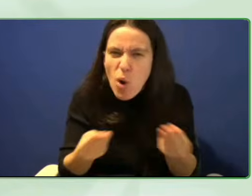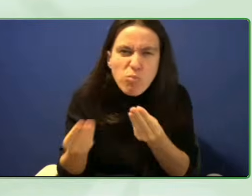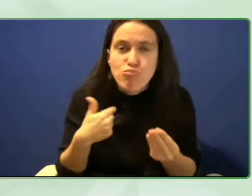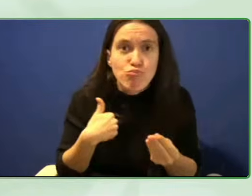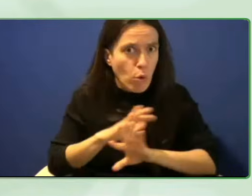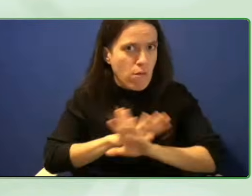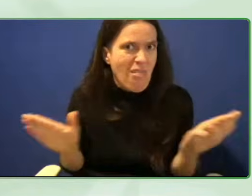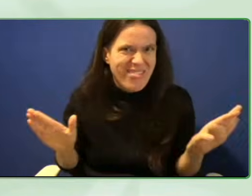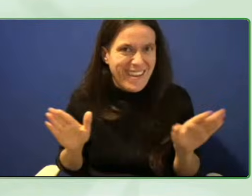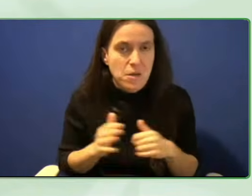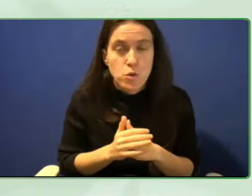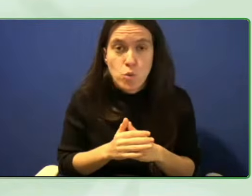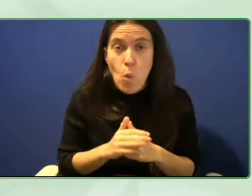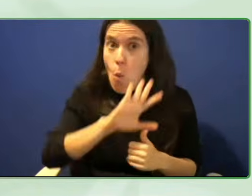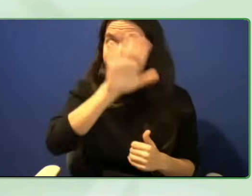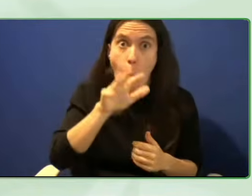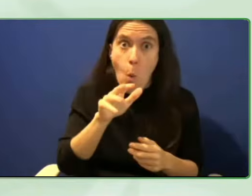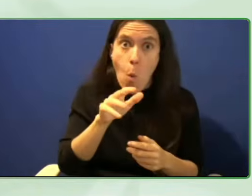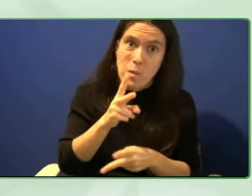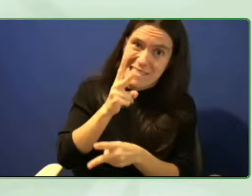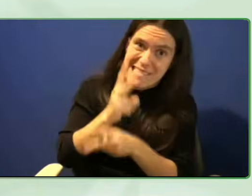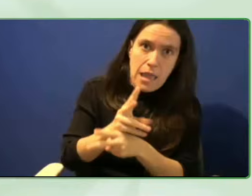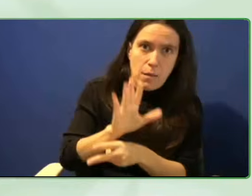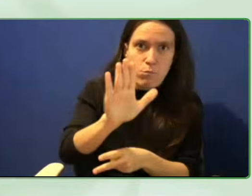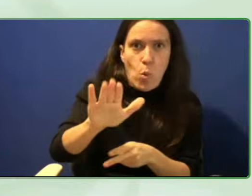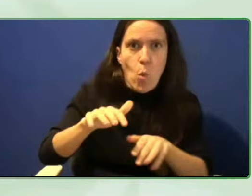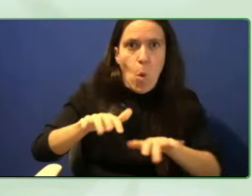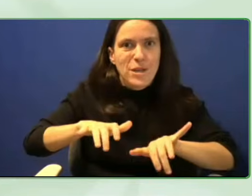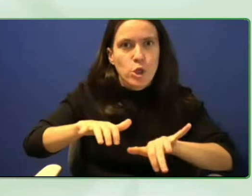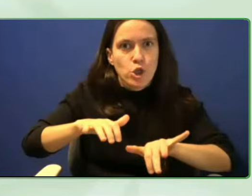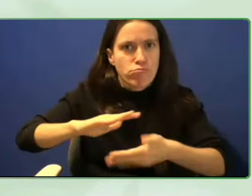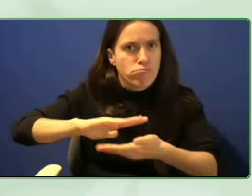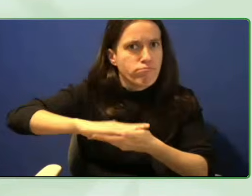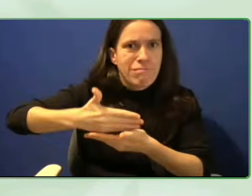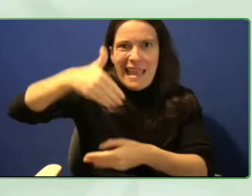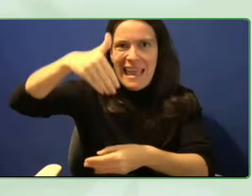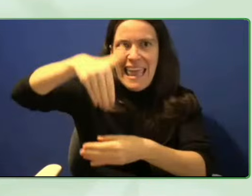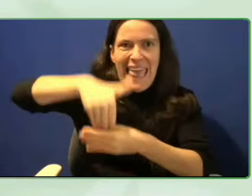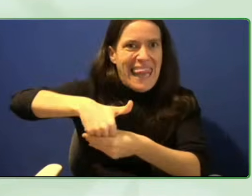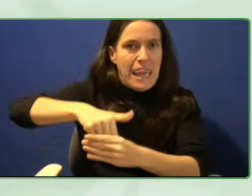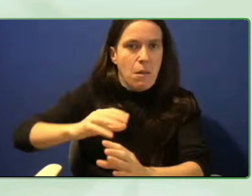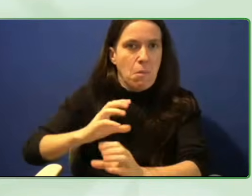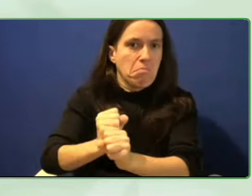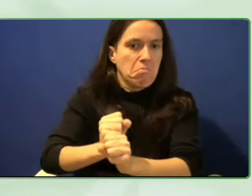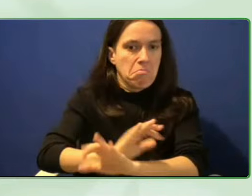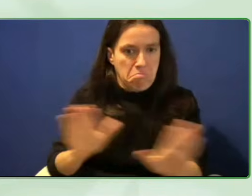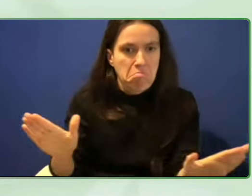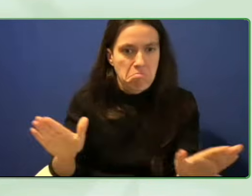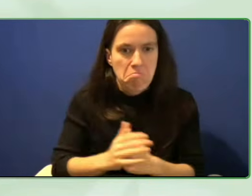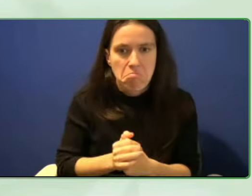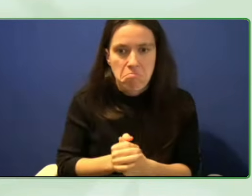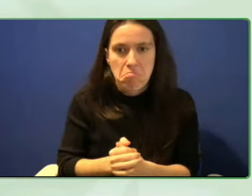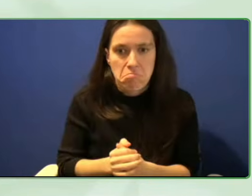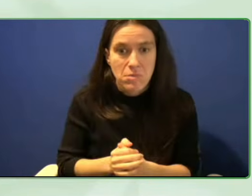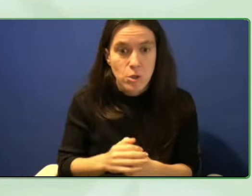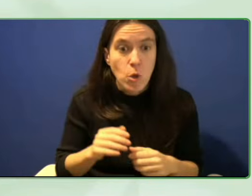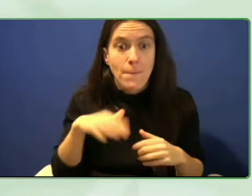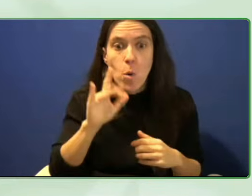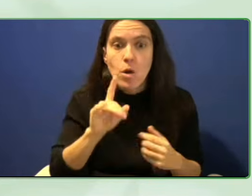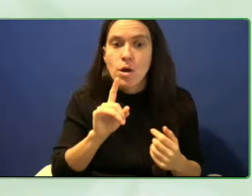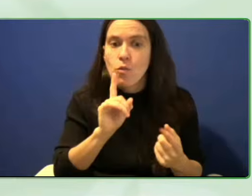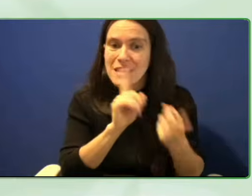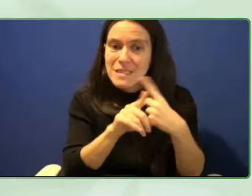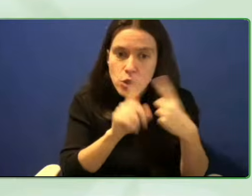Everything stays, all your settings stay locally on the computer, but also it just means the tool's more responsive, has less strain on your CPU,